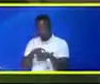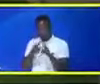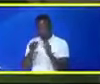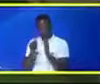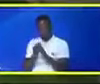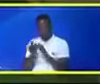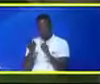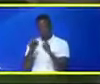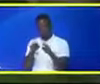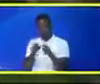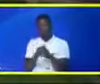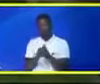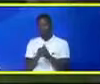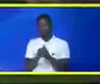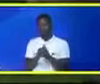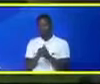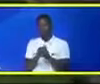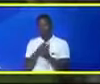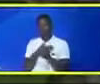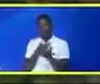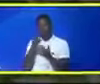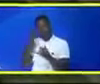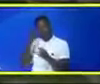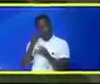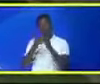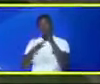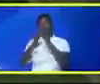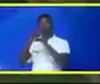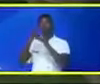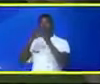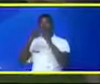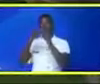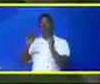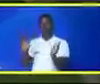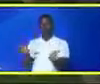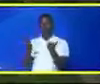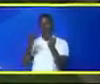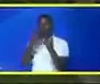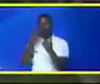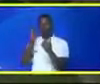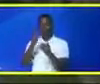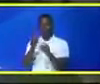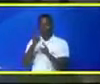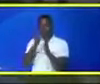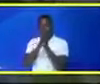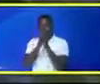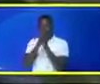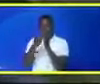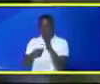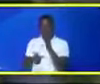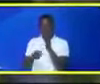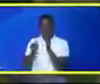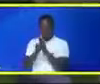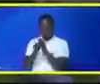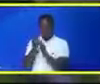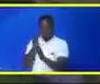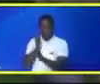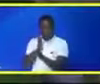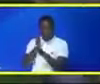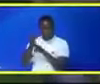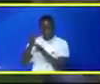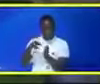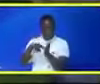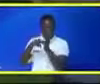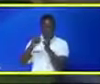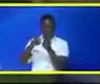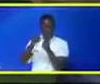beyond necessary. But the God of heaven is about to arise. Your prayer request is the most accurate representation of